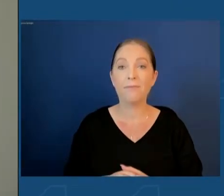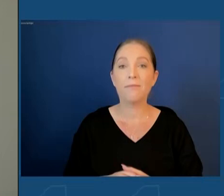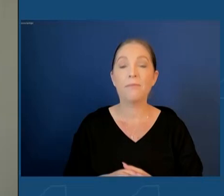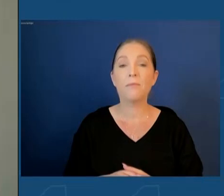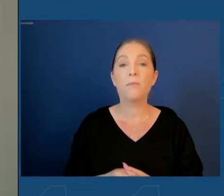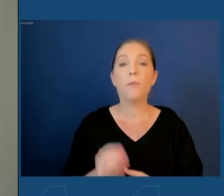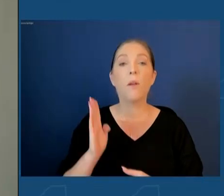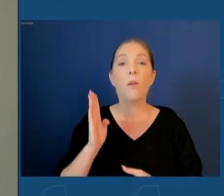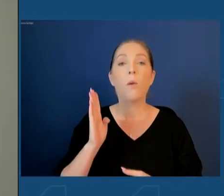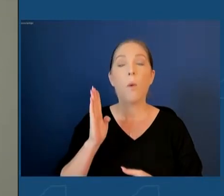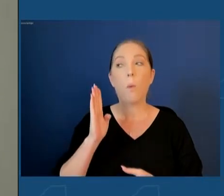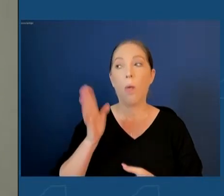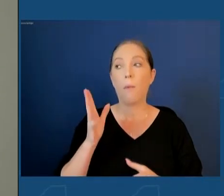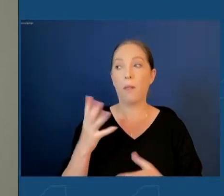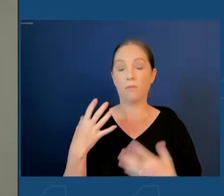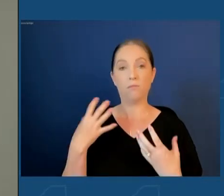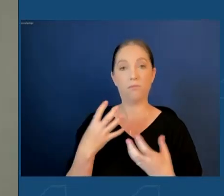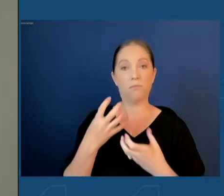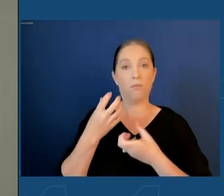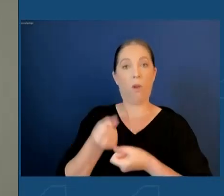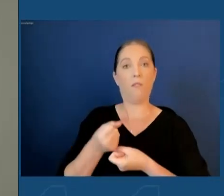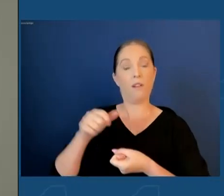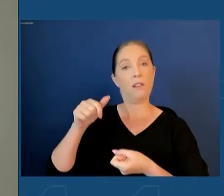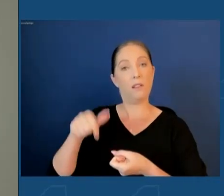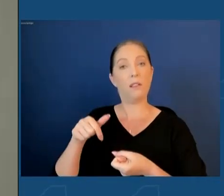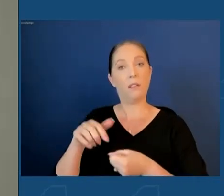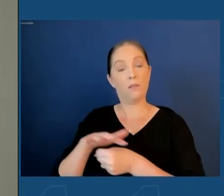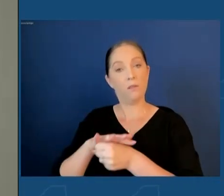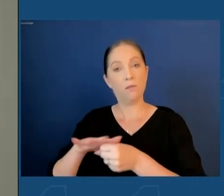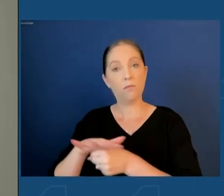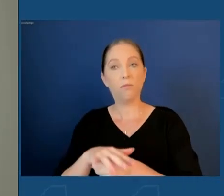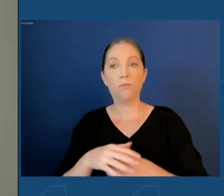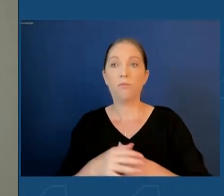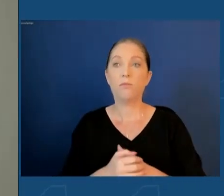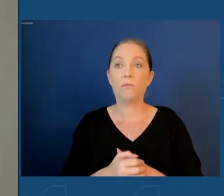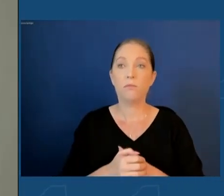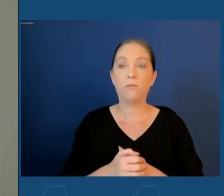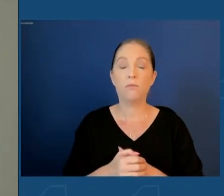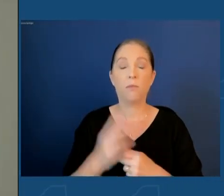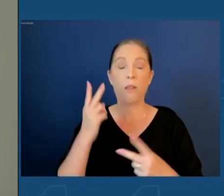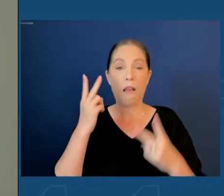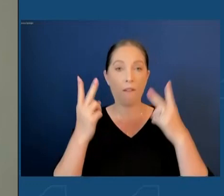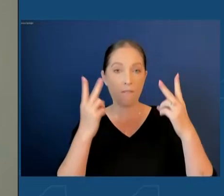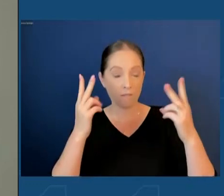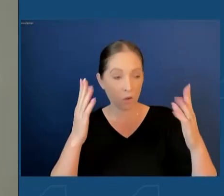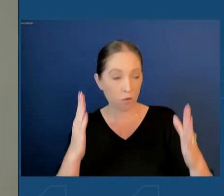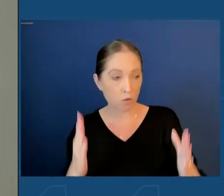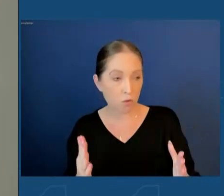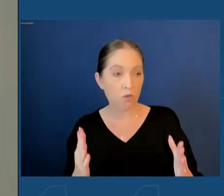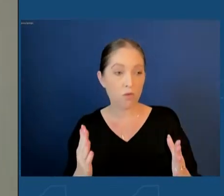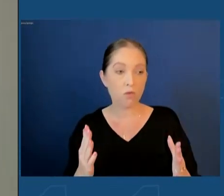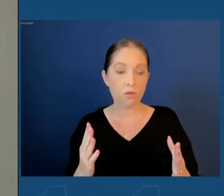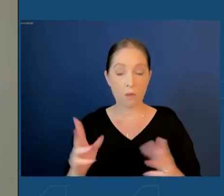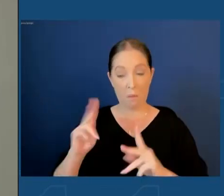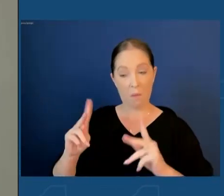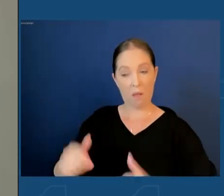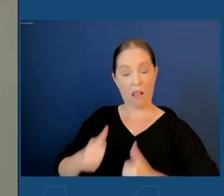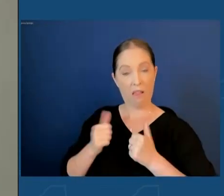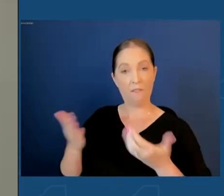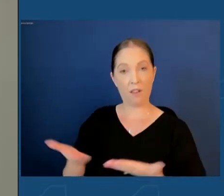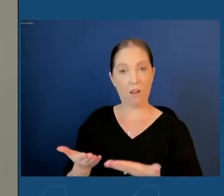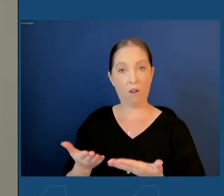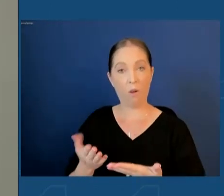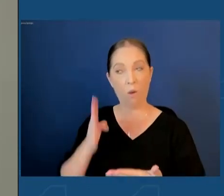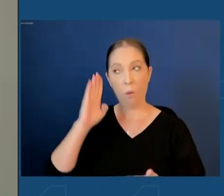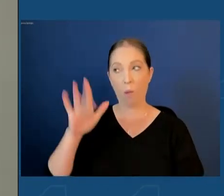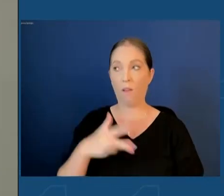matters. It'll herald in an era where visitors and our residents alike will have that sense